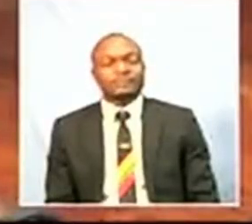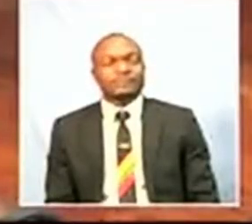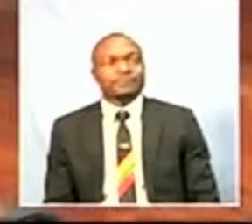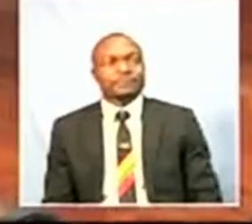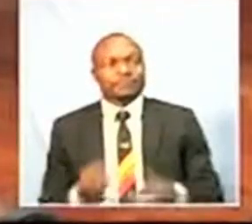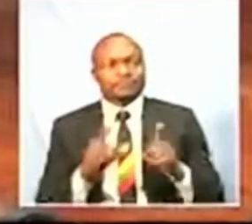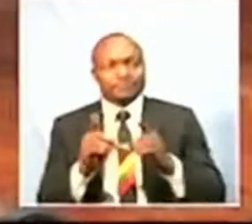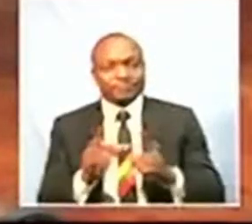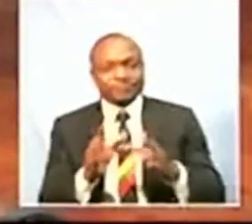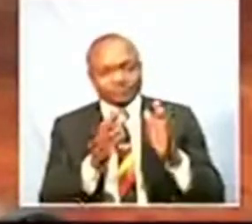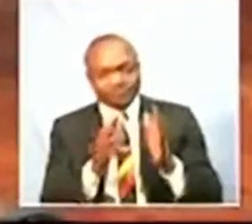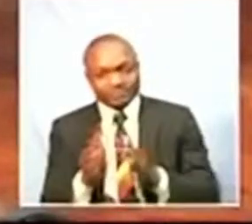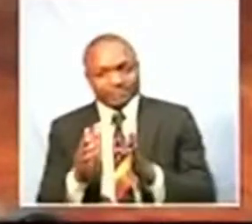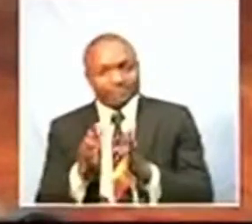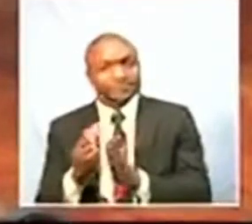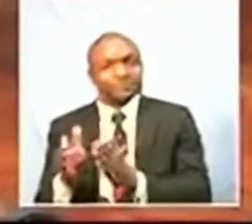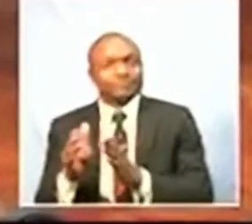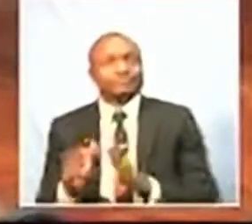Director Planning.